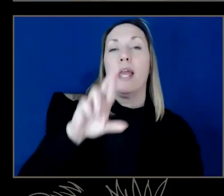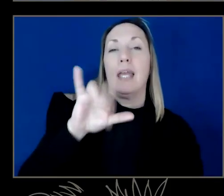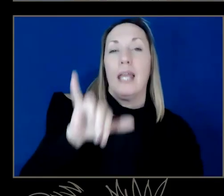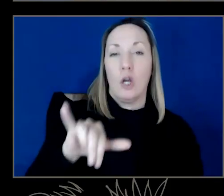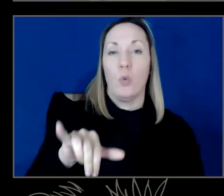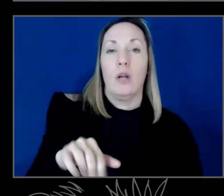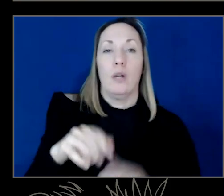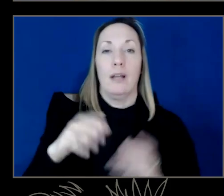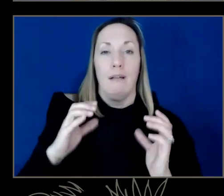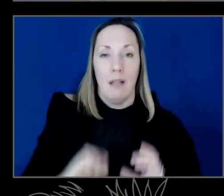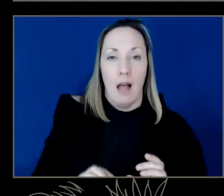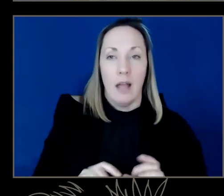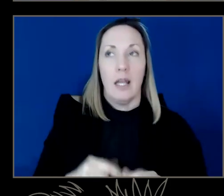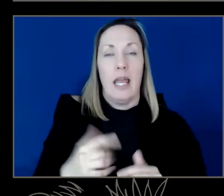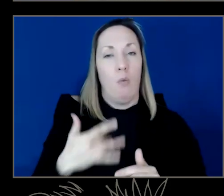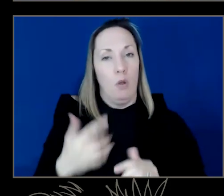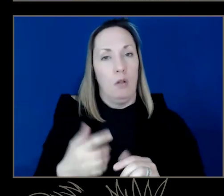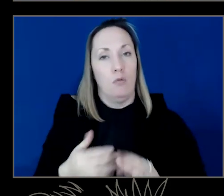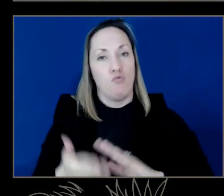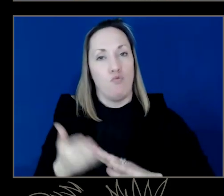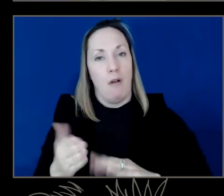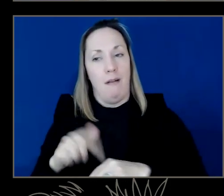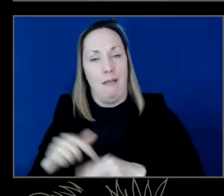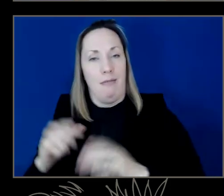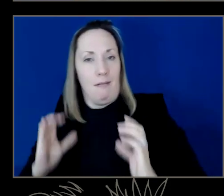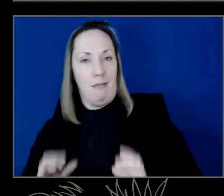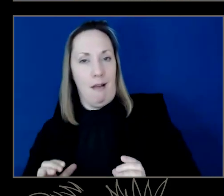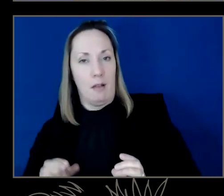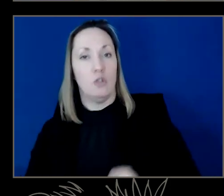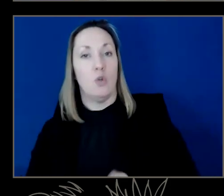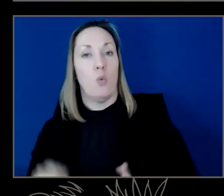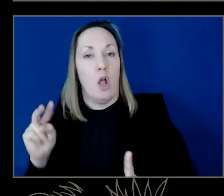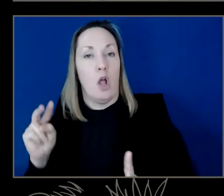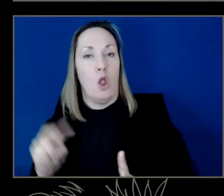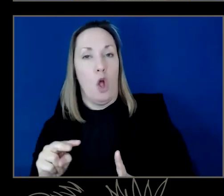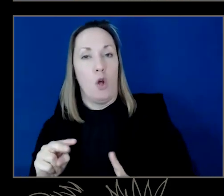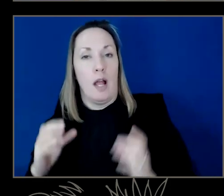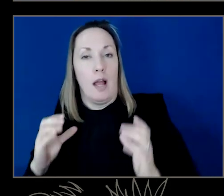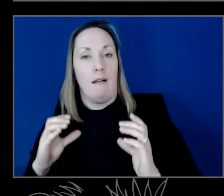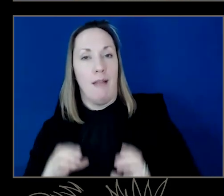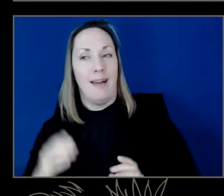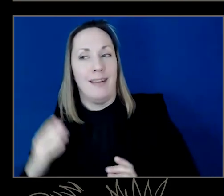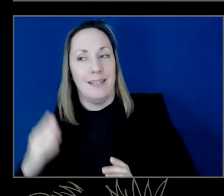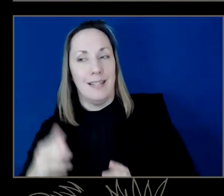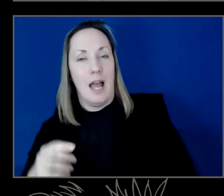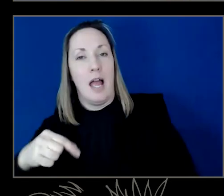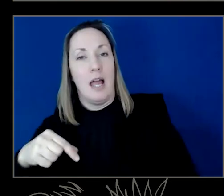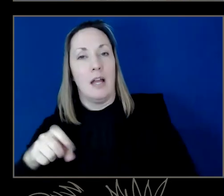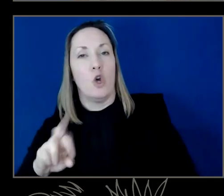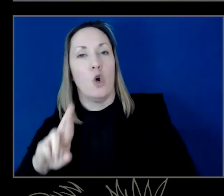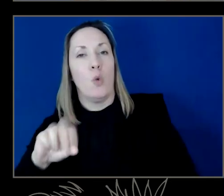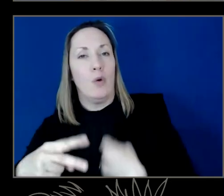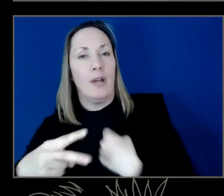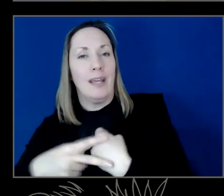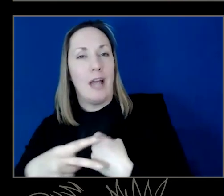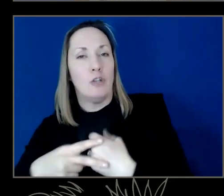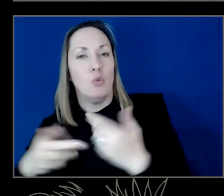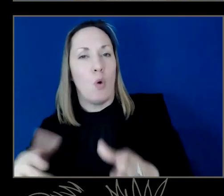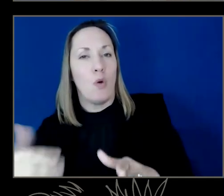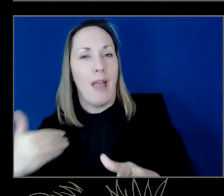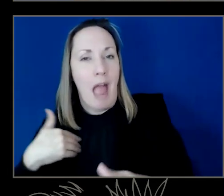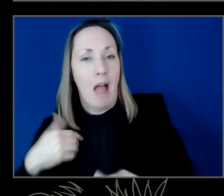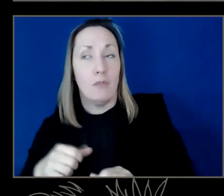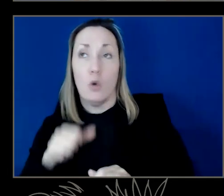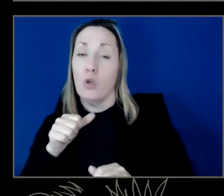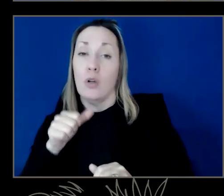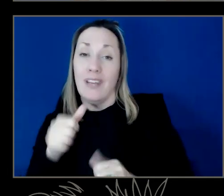time subsequently, it'll run on the client. So it can look at your client-side query cache that you already have. So you could have invalidated